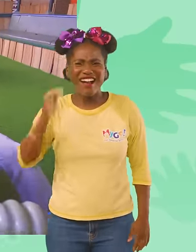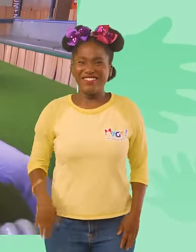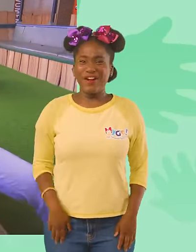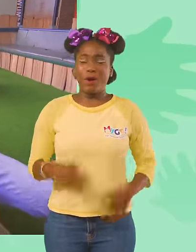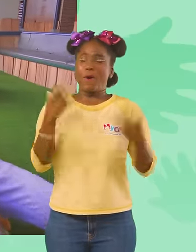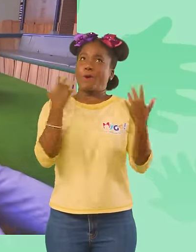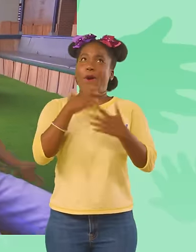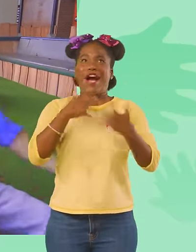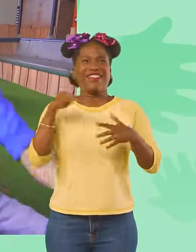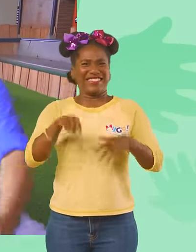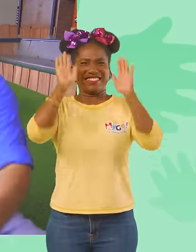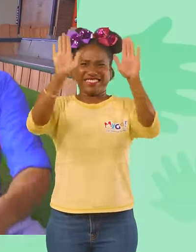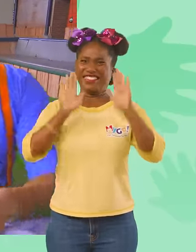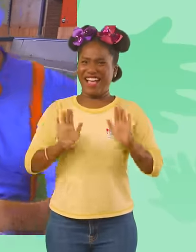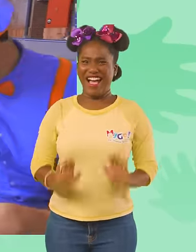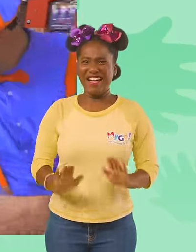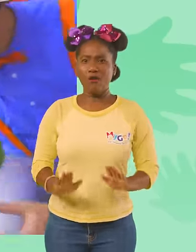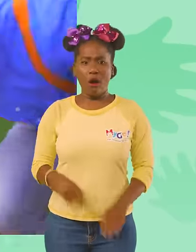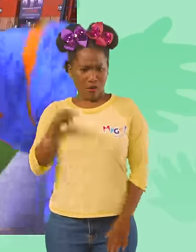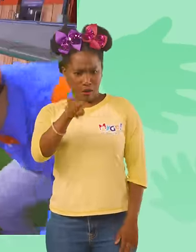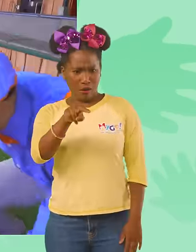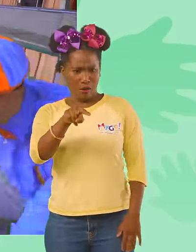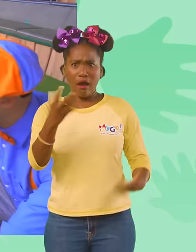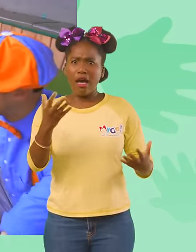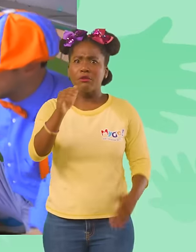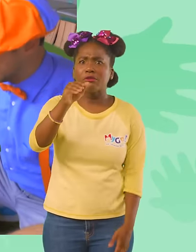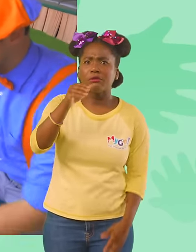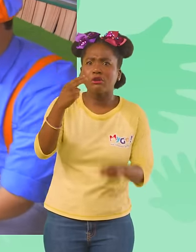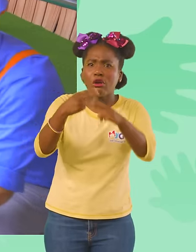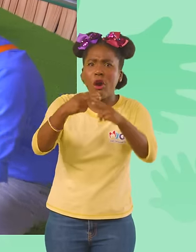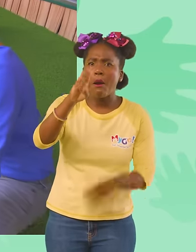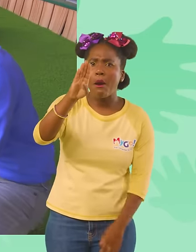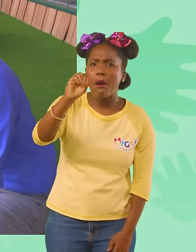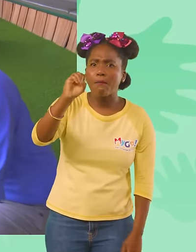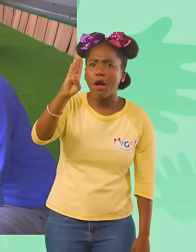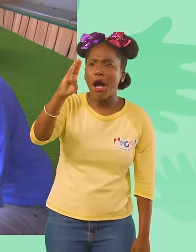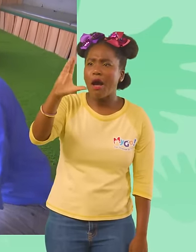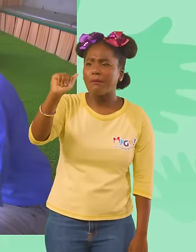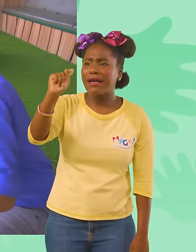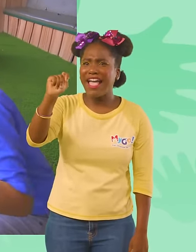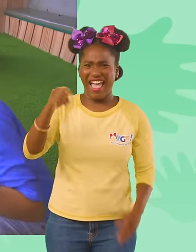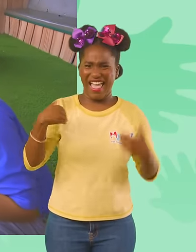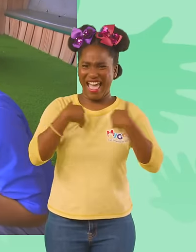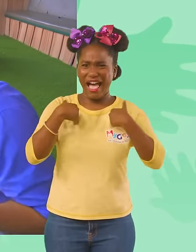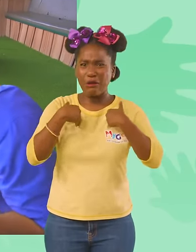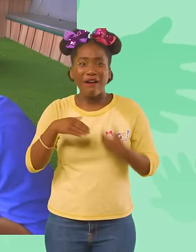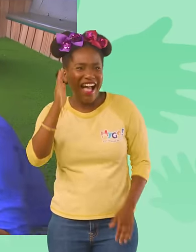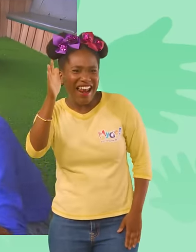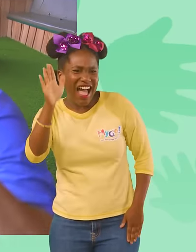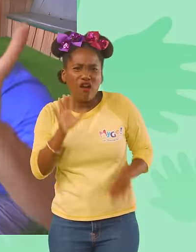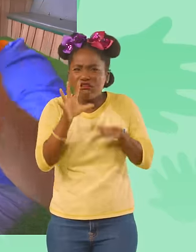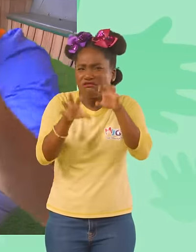Whoa! Whoa, this is awesome. Oh, hey, look. There's a bobcat right here. Hello, bobcat.